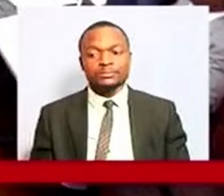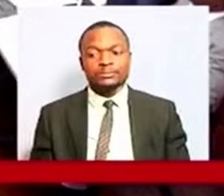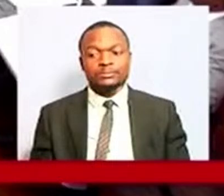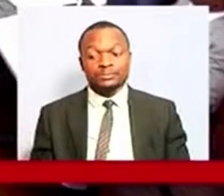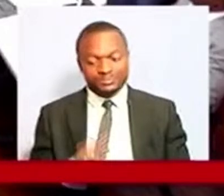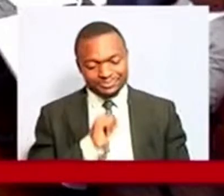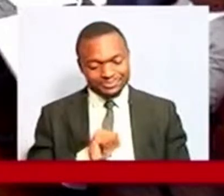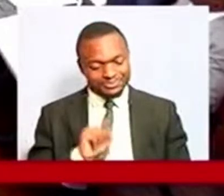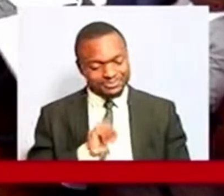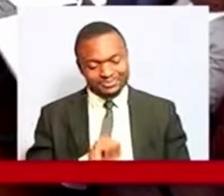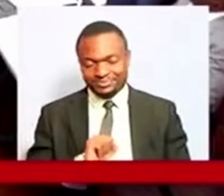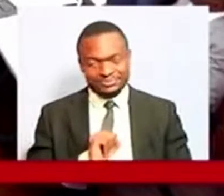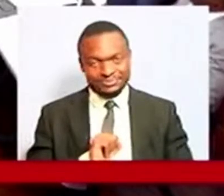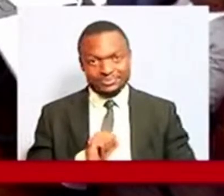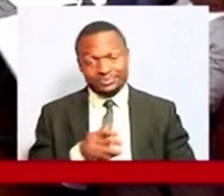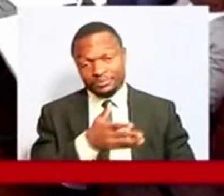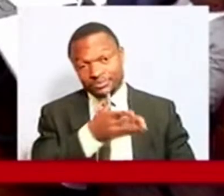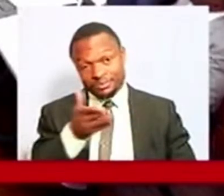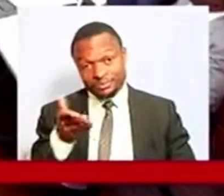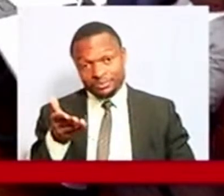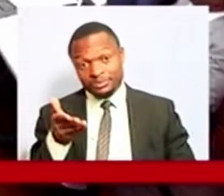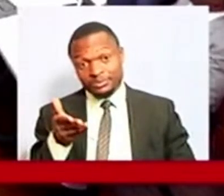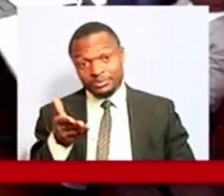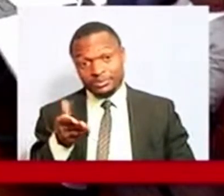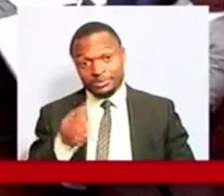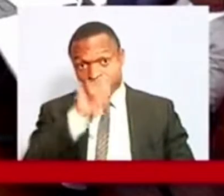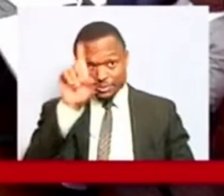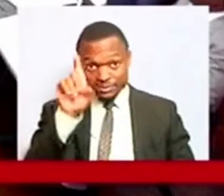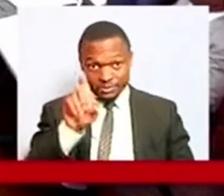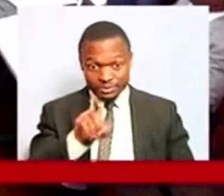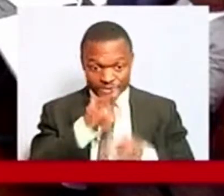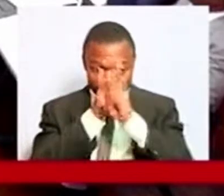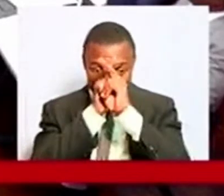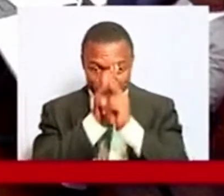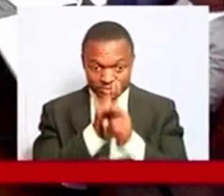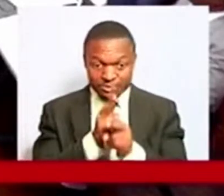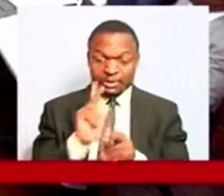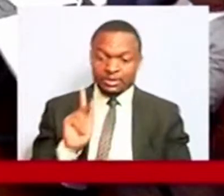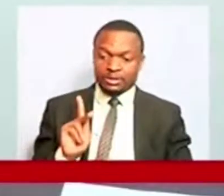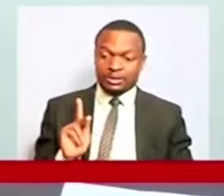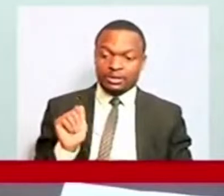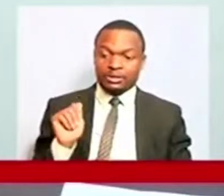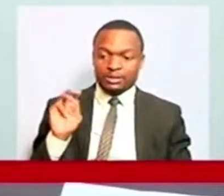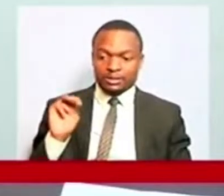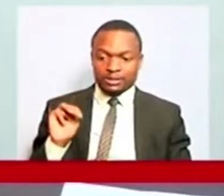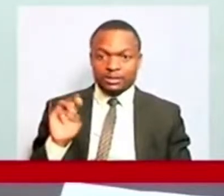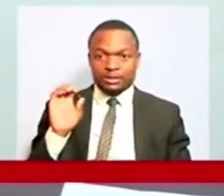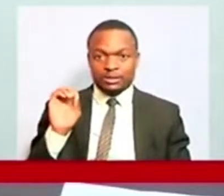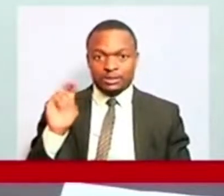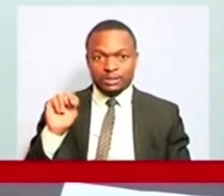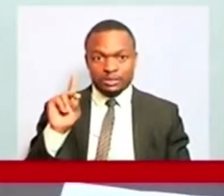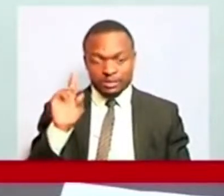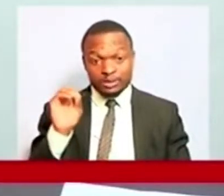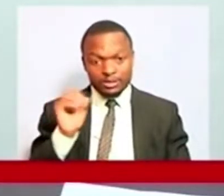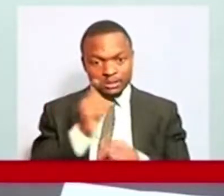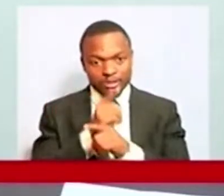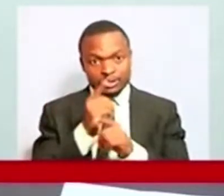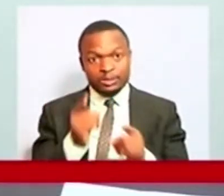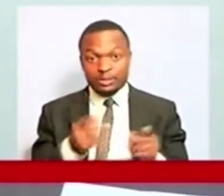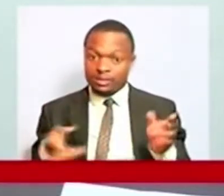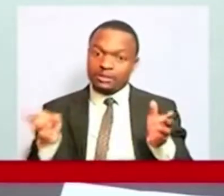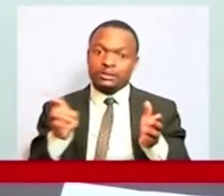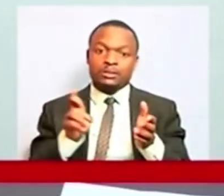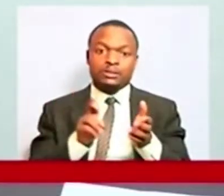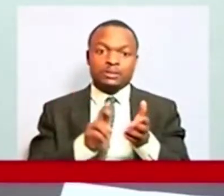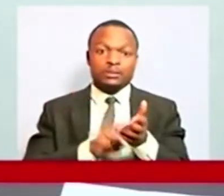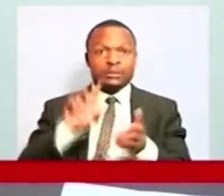sorry, before you come in, I think there were concerns from Honorable Kamondo. Just remind the question, Honorable Kamondo, so